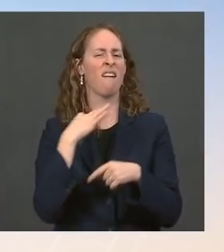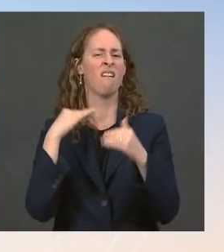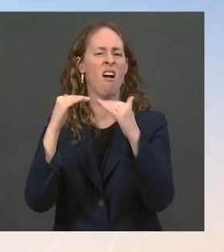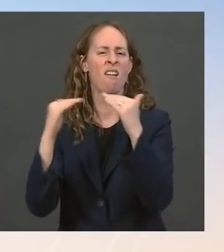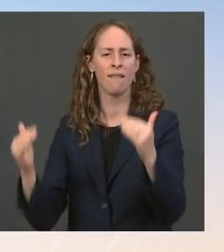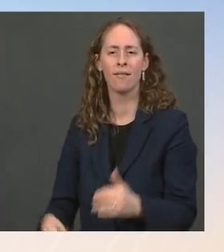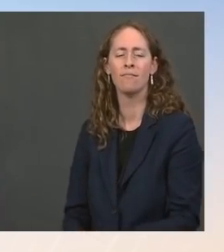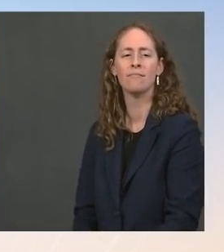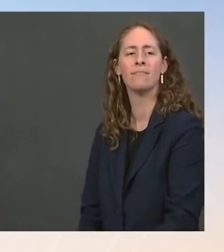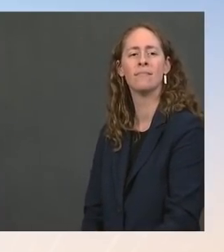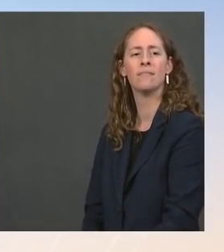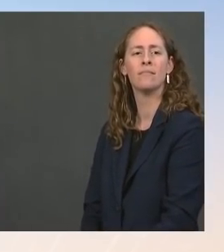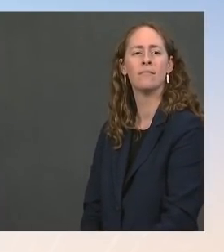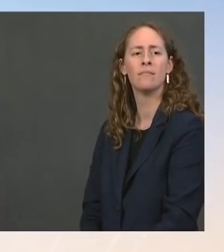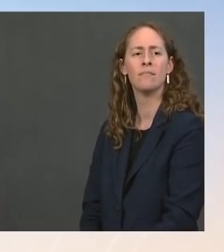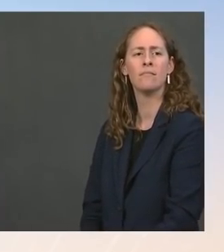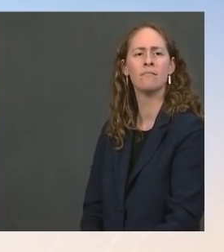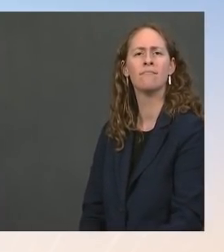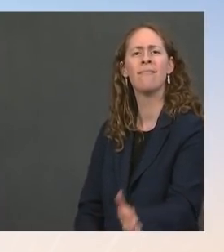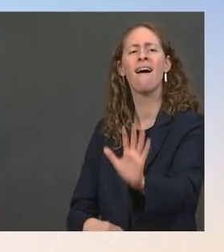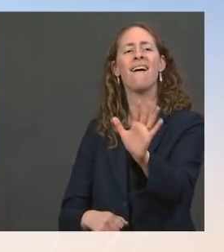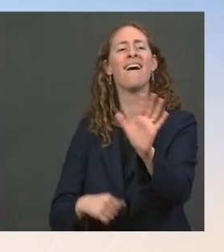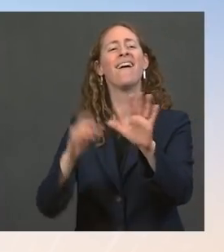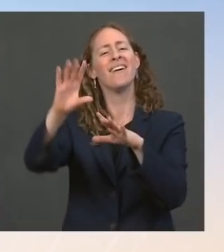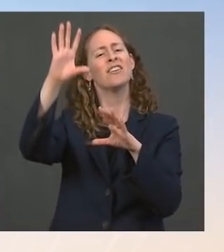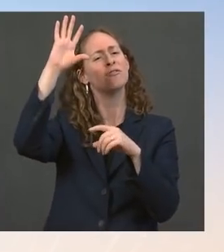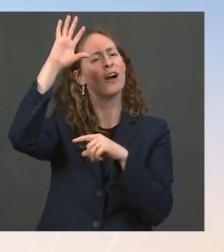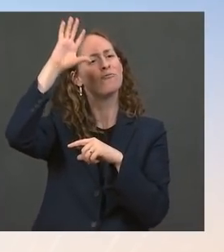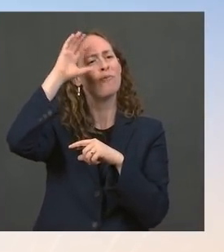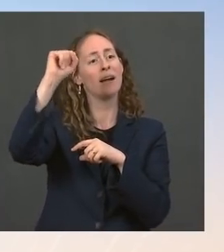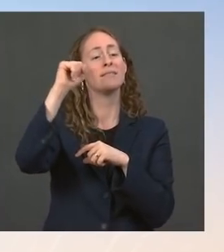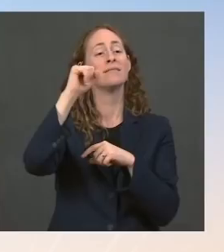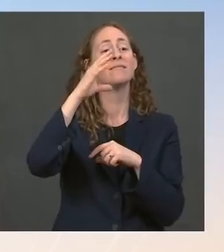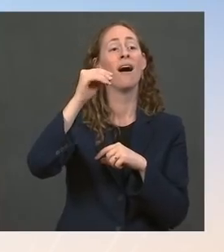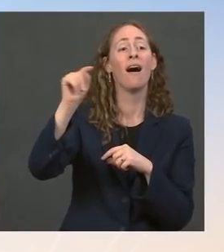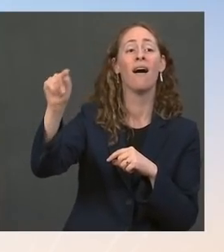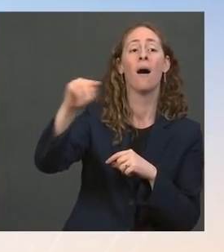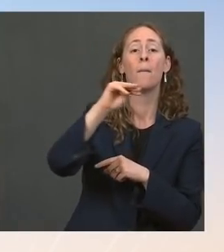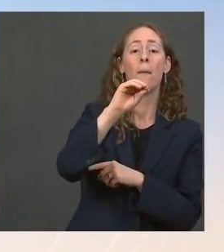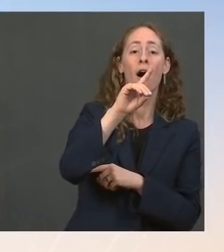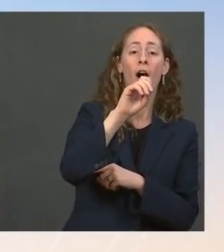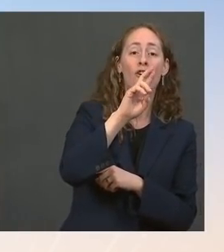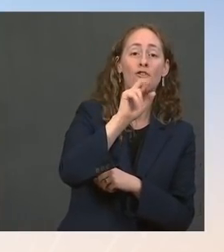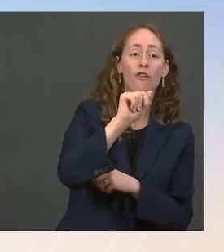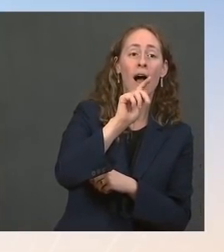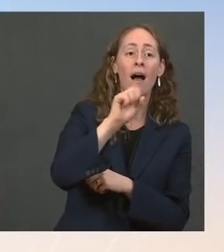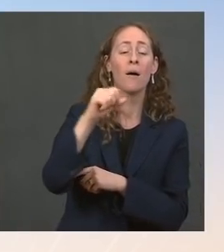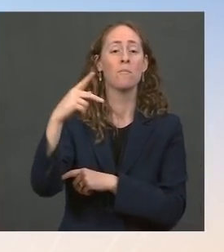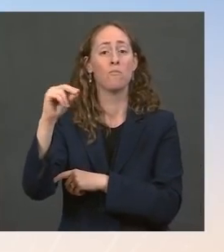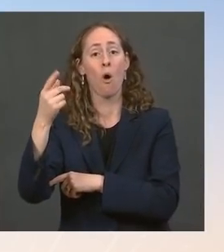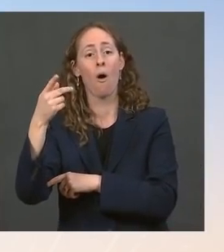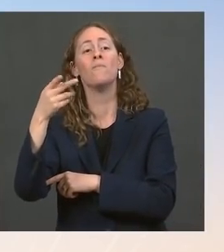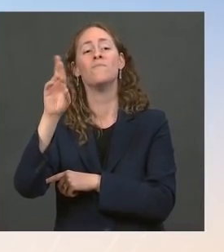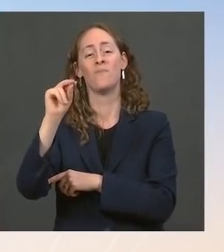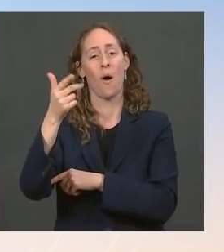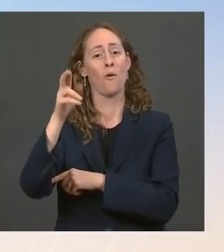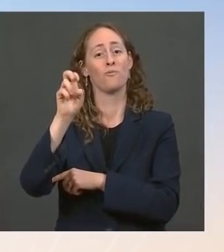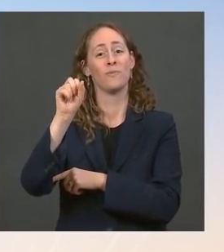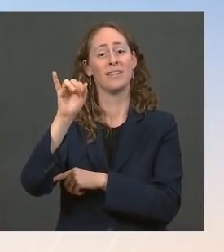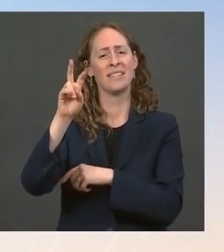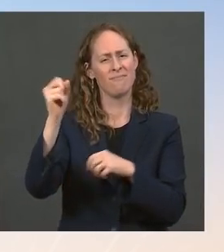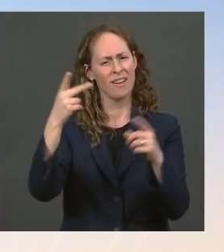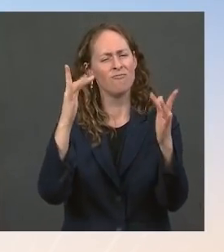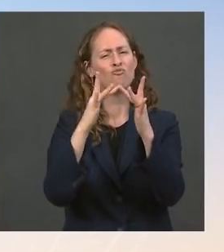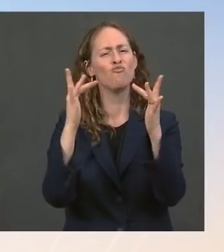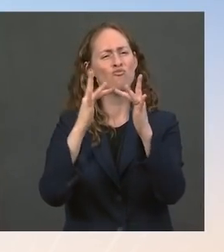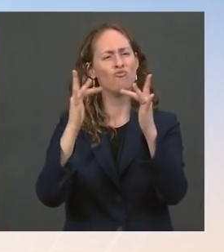progressives. He's not the only, they're talking to each other as well. So this is just his role in hearing from all of them and